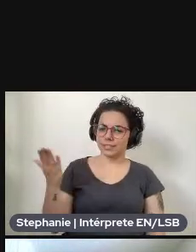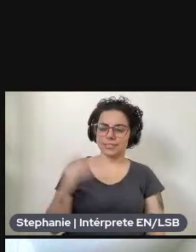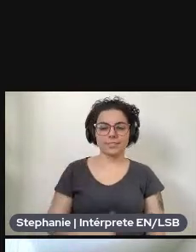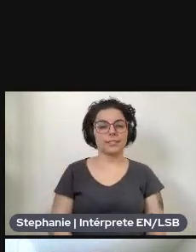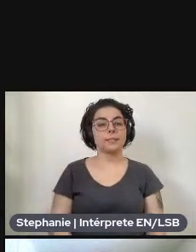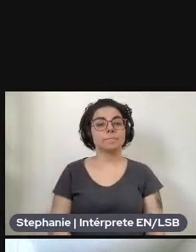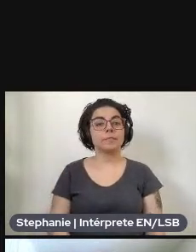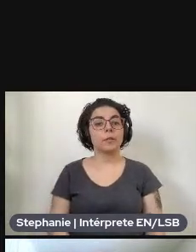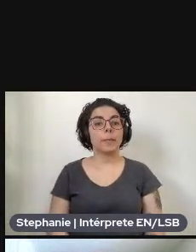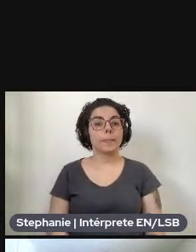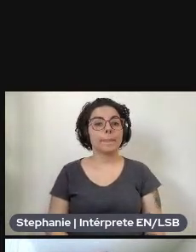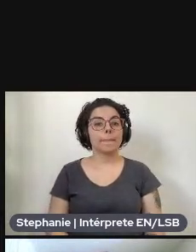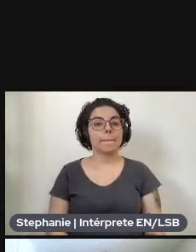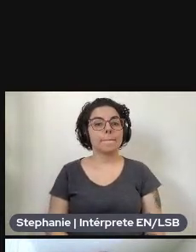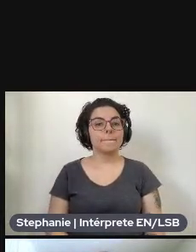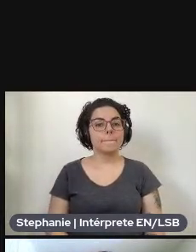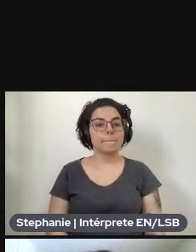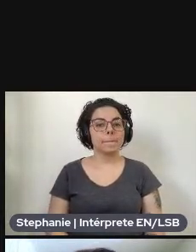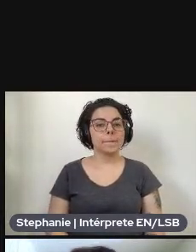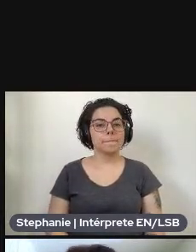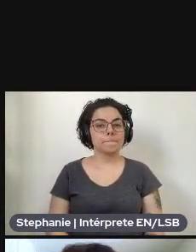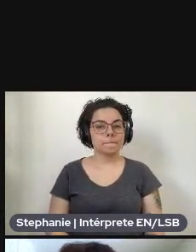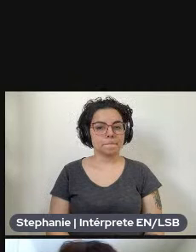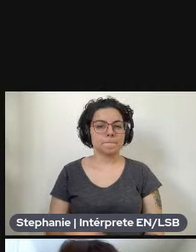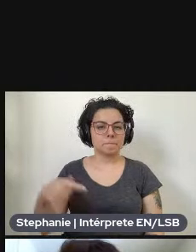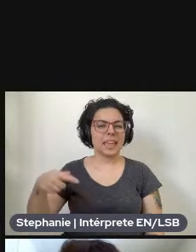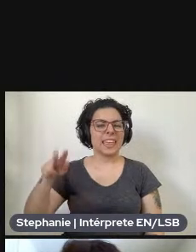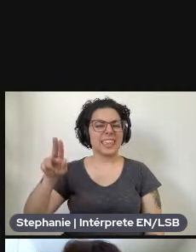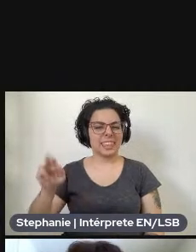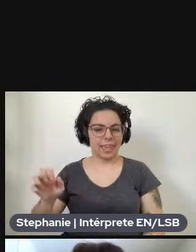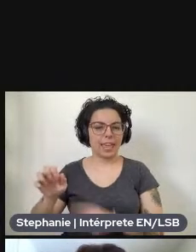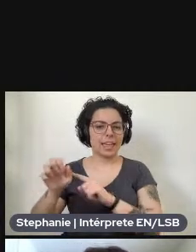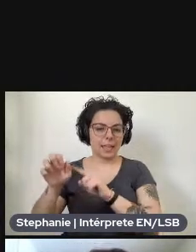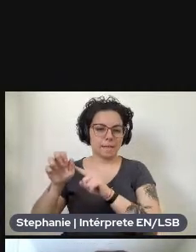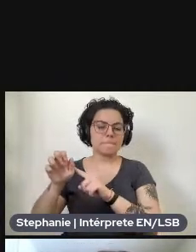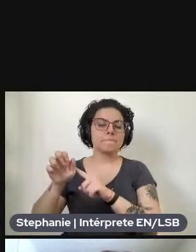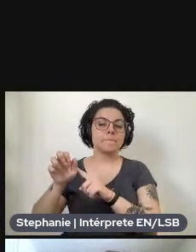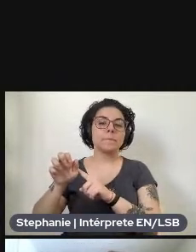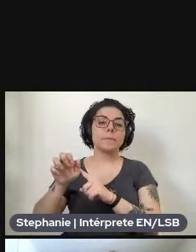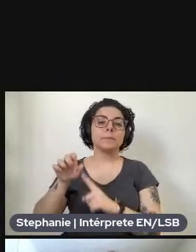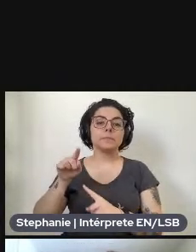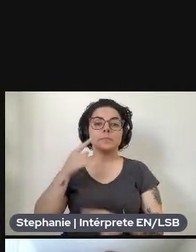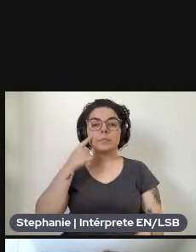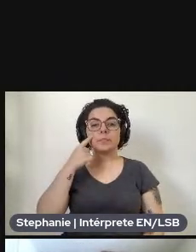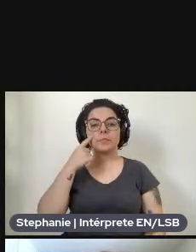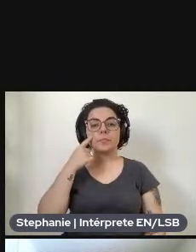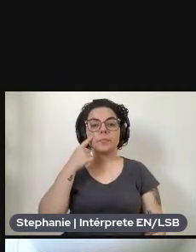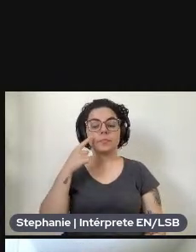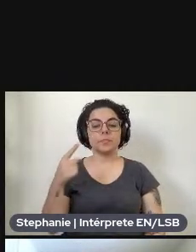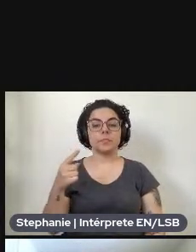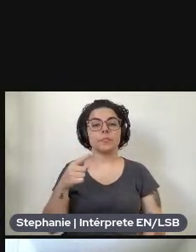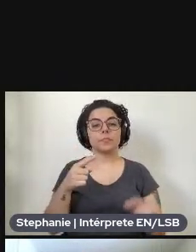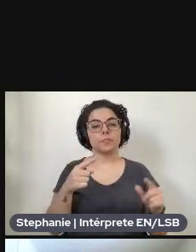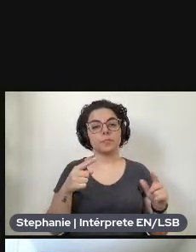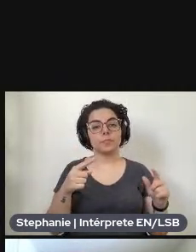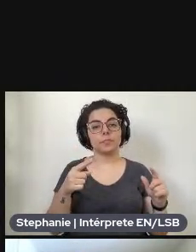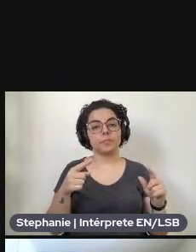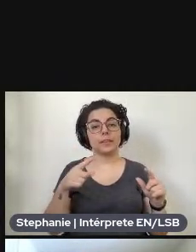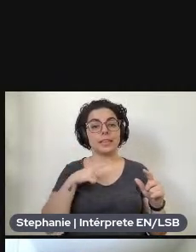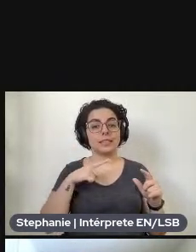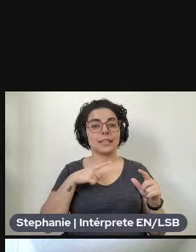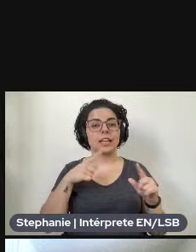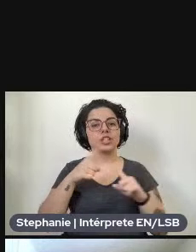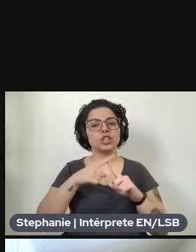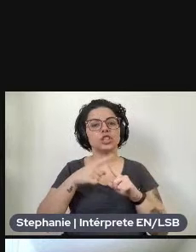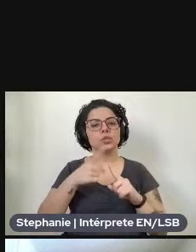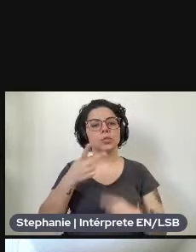Estar is, in Spanish, a predicate of